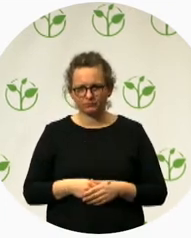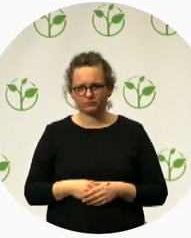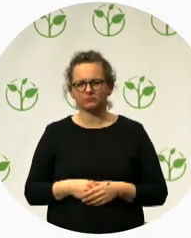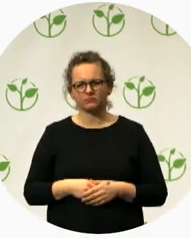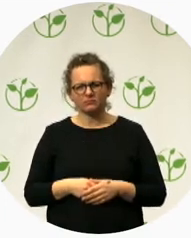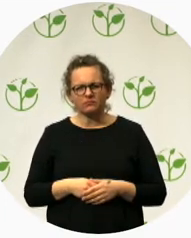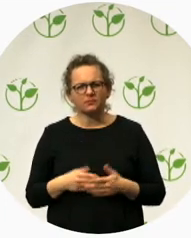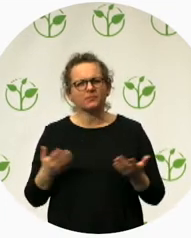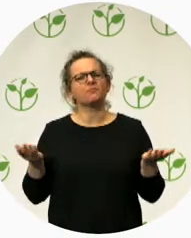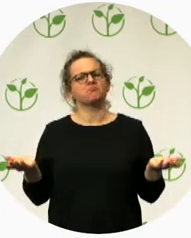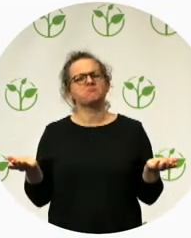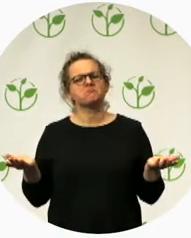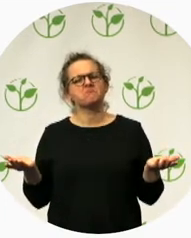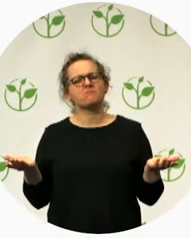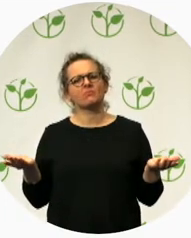And what does it allow us to do?